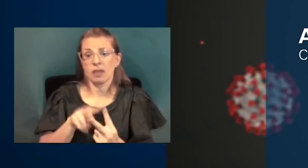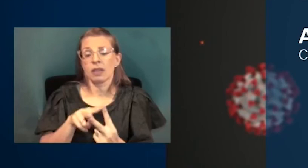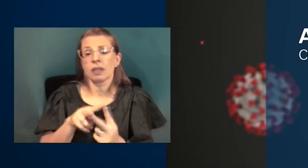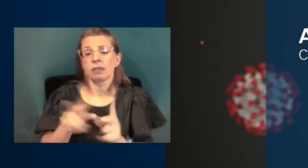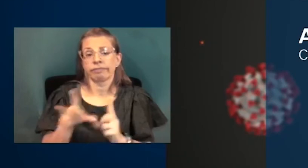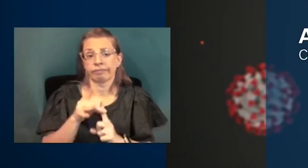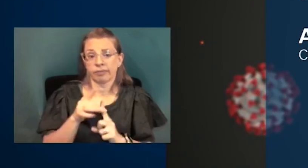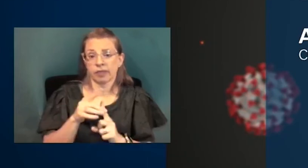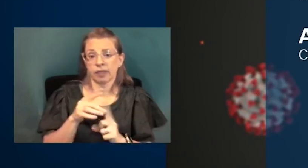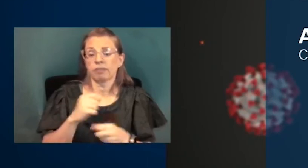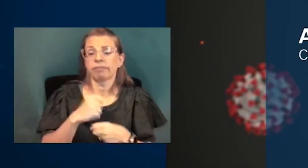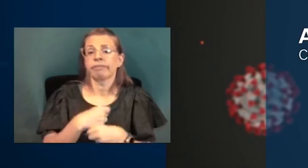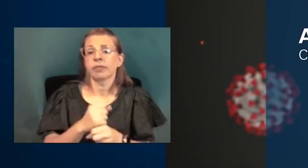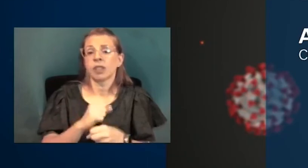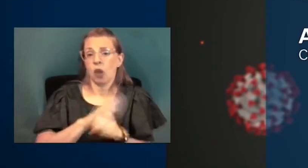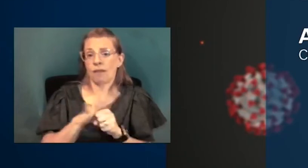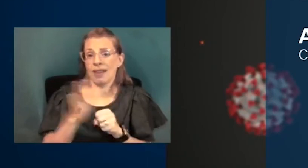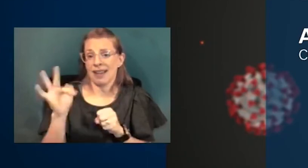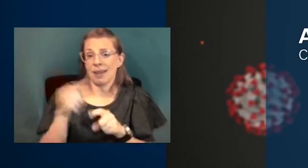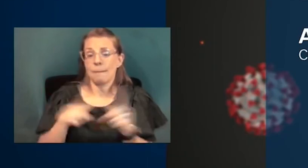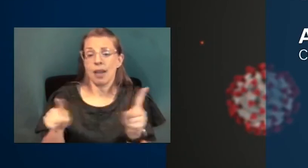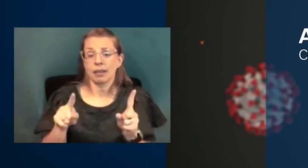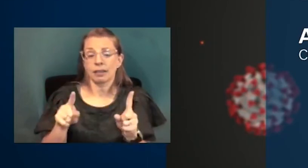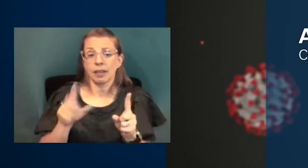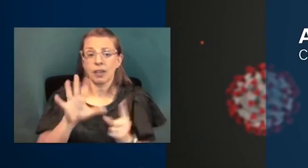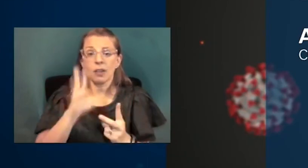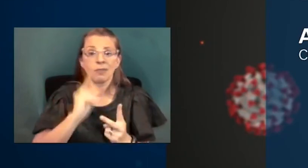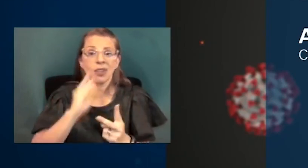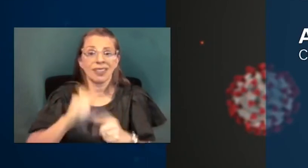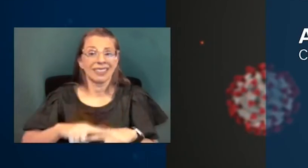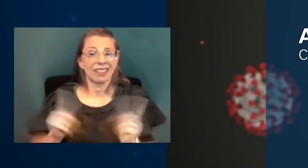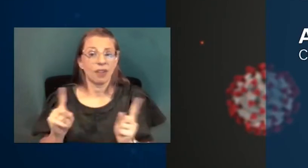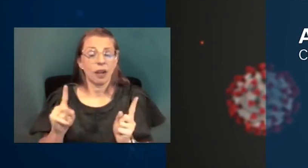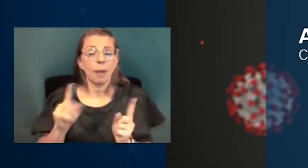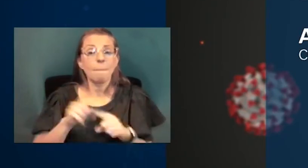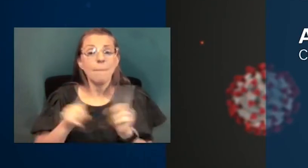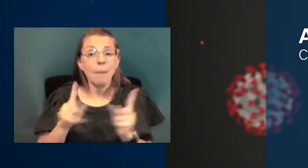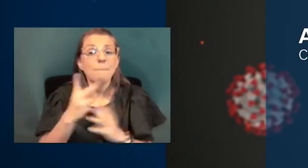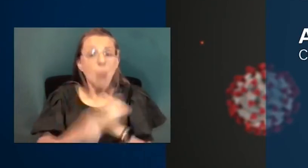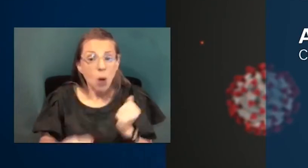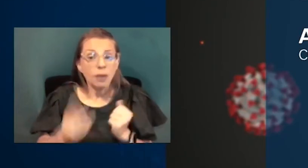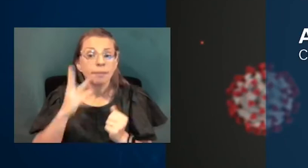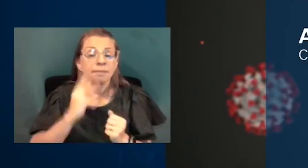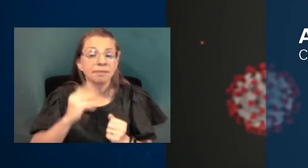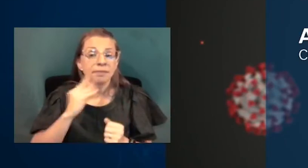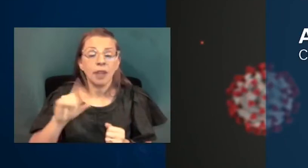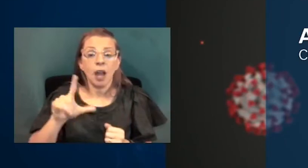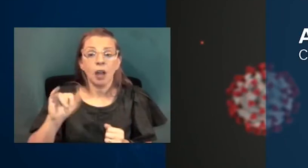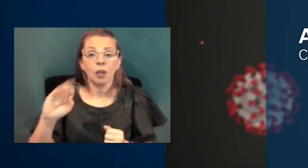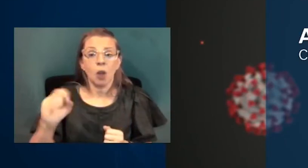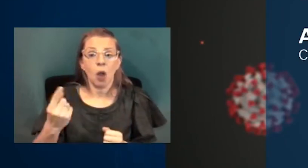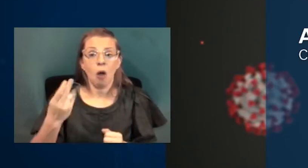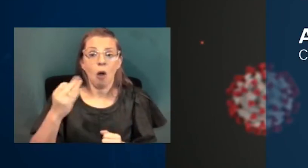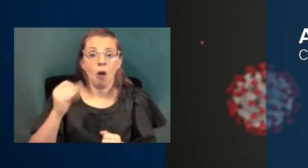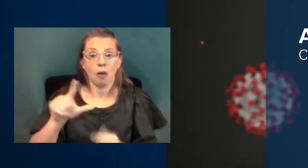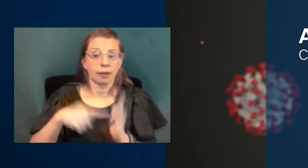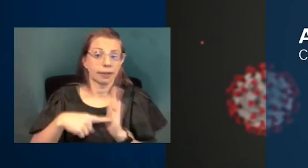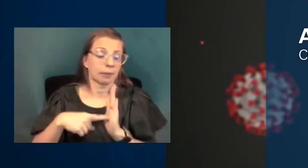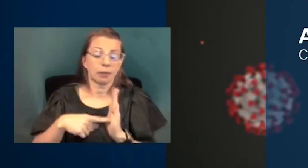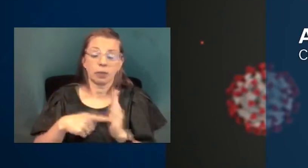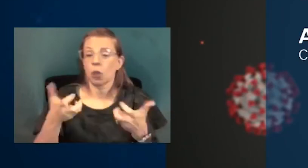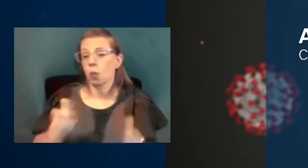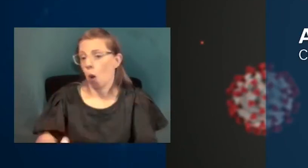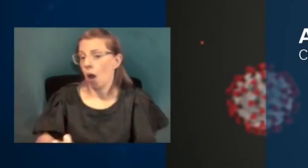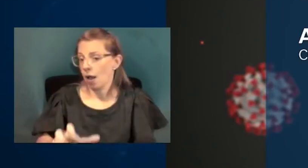they have different stories, but both have suffered long-haul symptoms, something you don't want to have. And Hawkeye, the way to do it is to